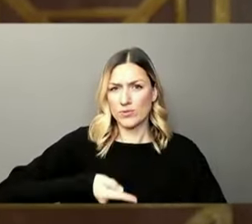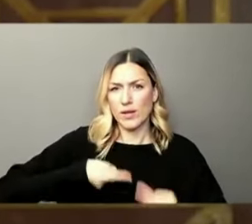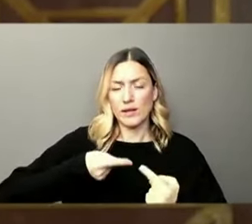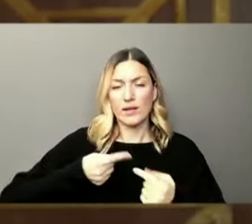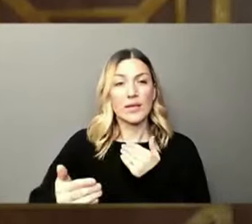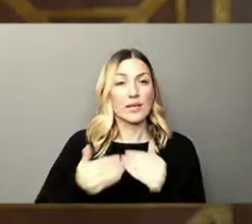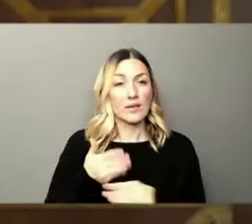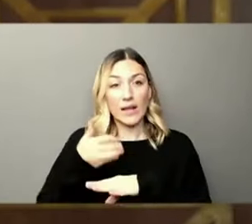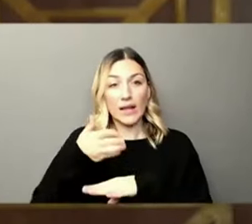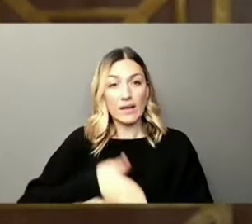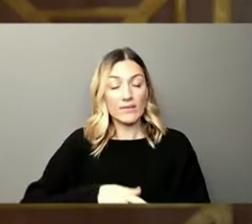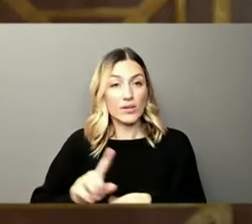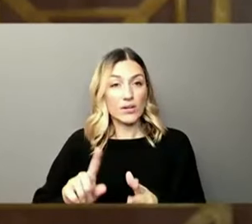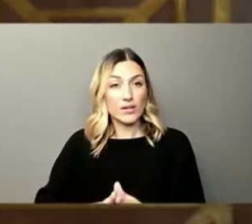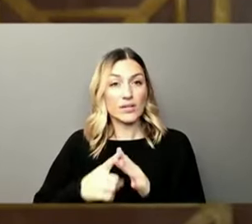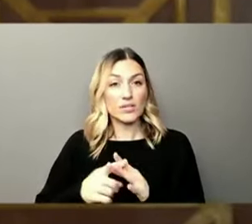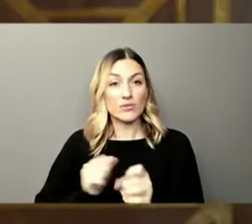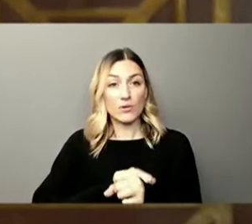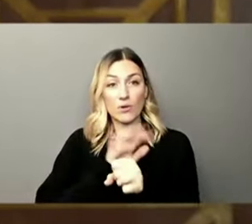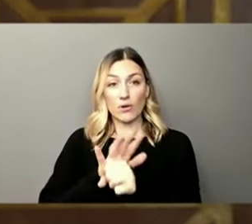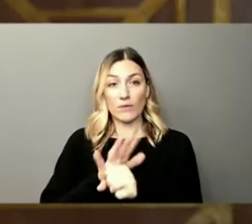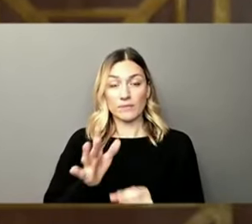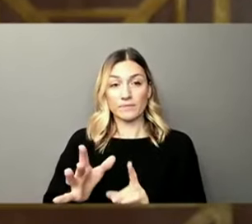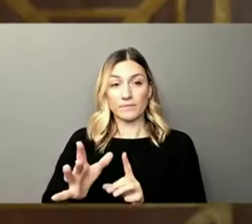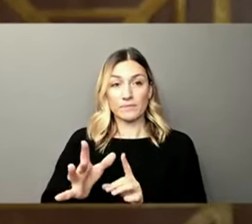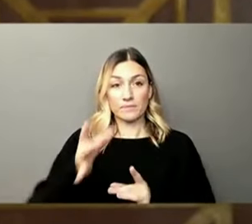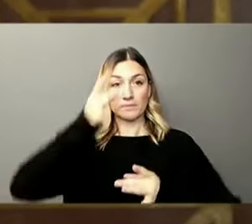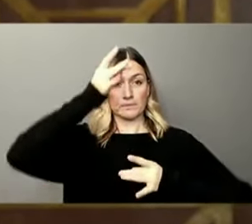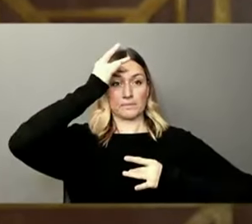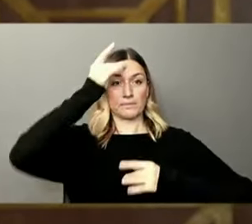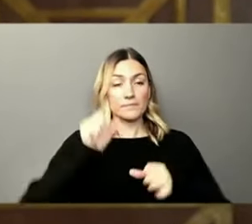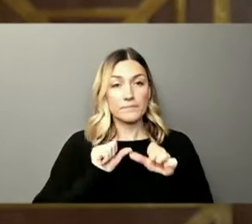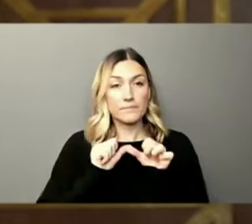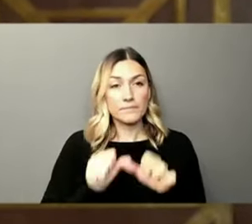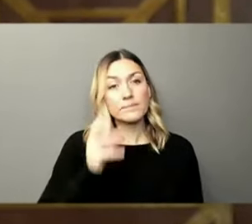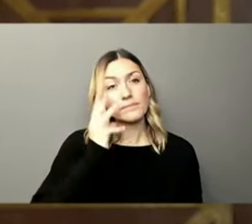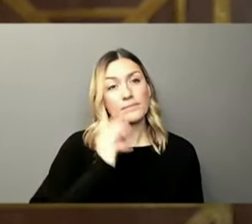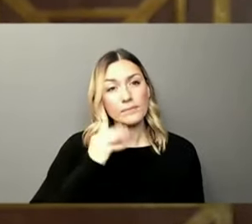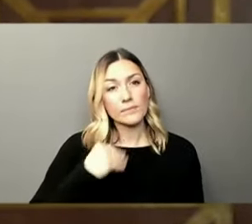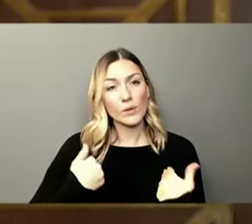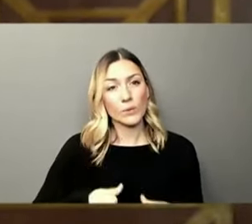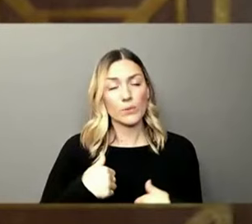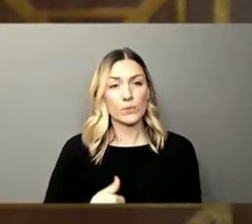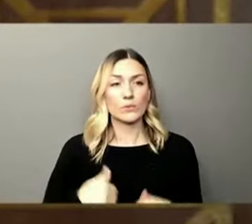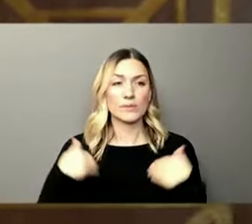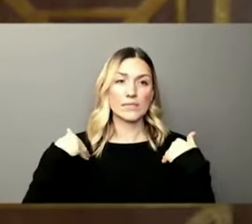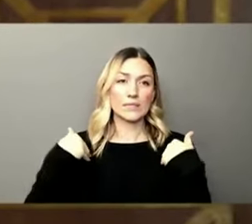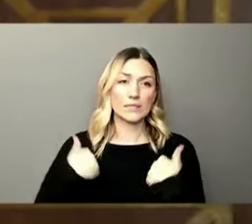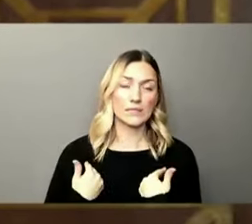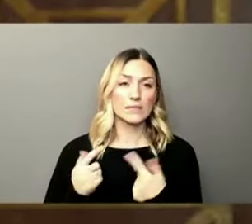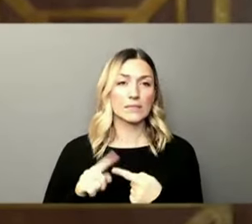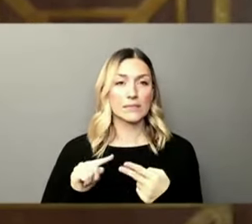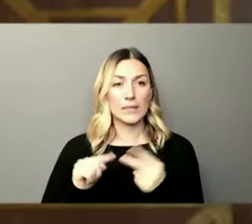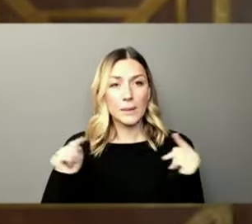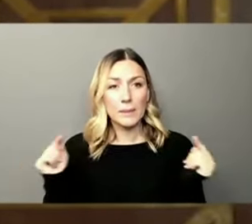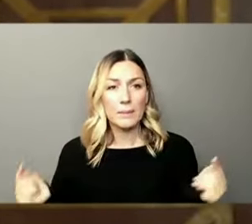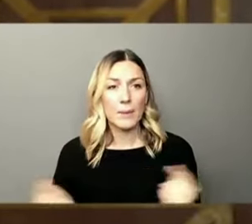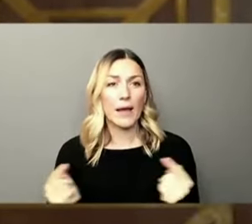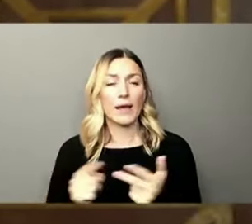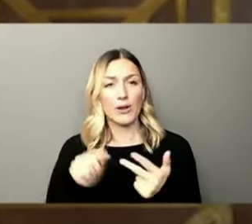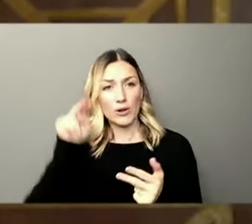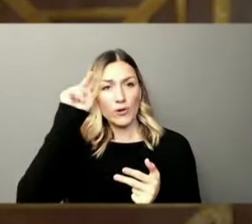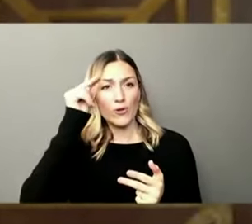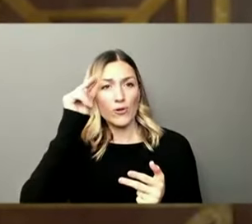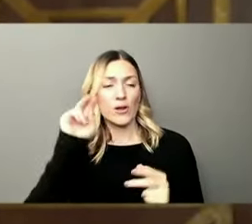my initial COVID infection, I continued to experience extreme fatigue, chronic pain, and neurological issues, to name a